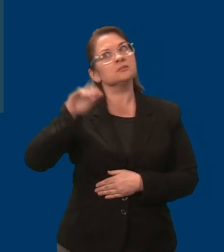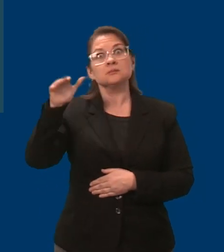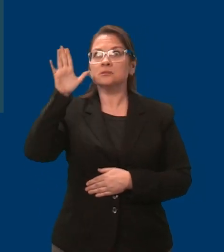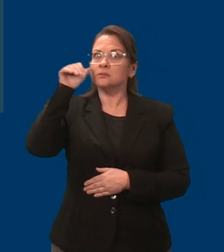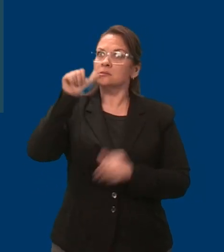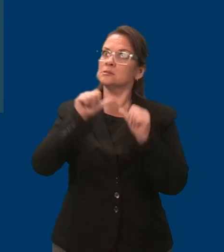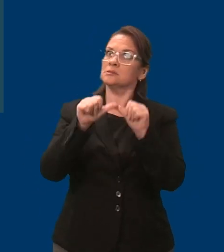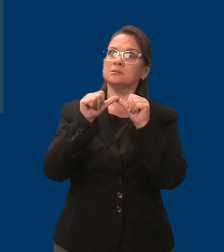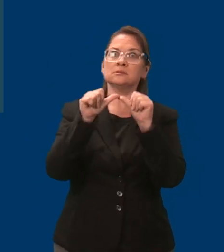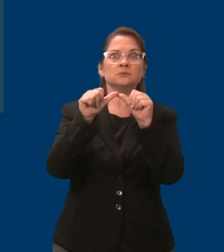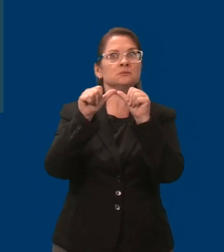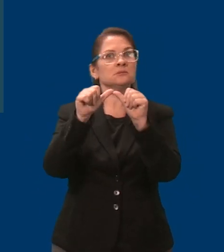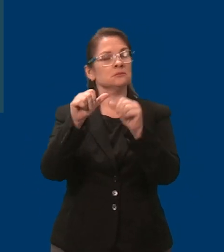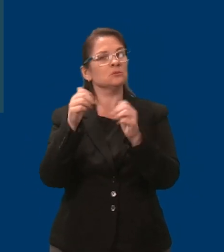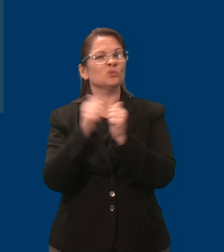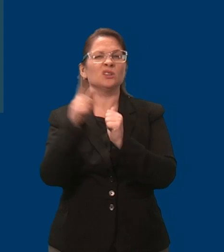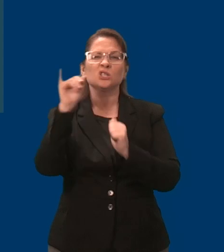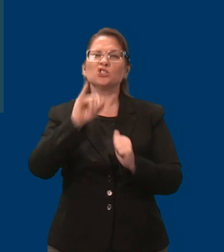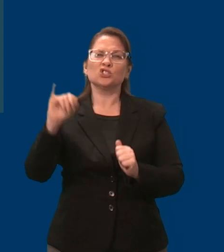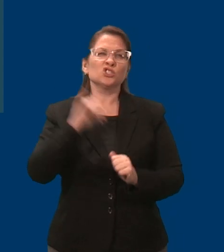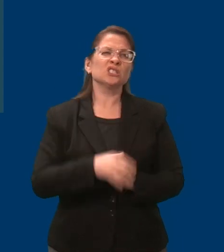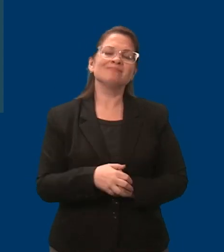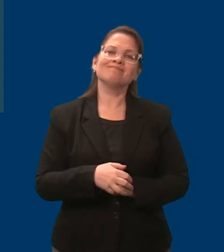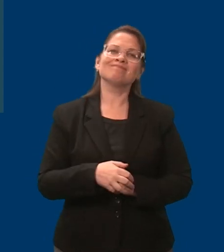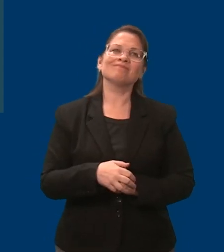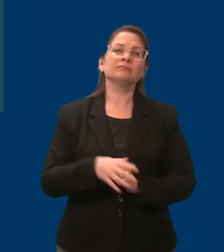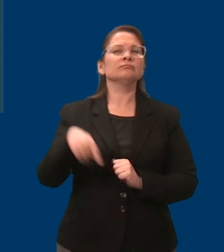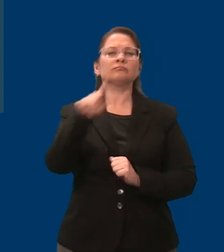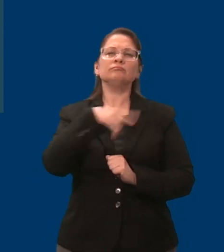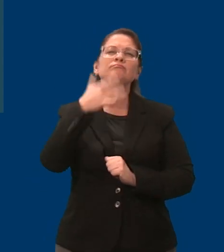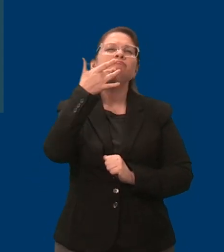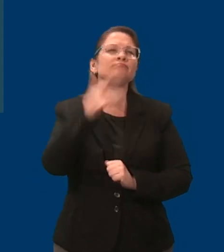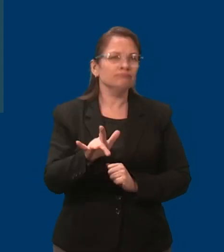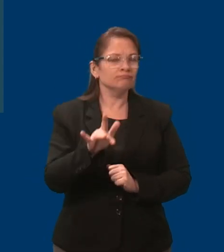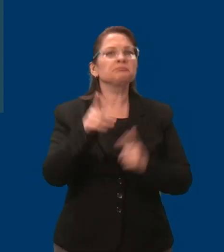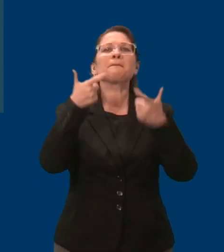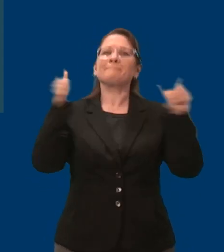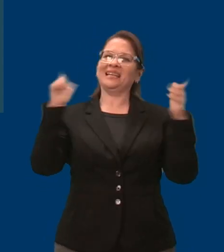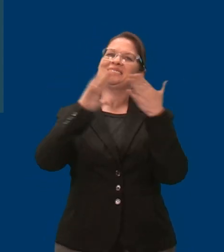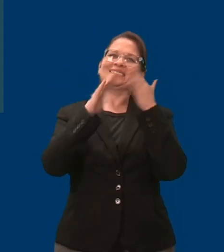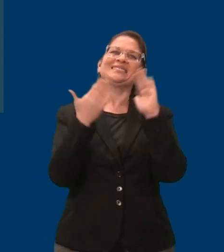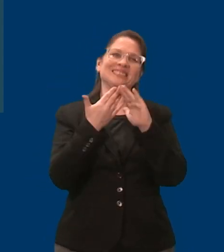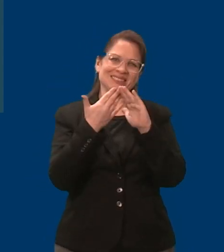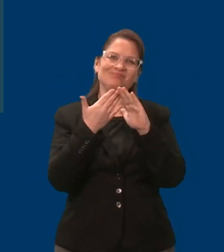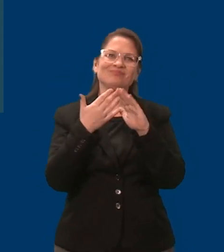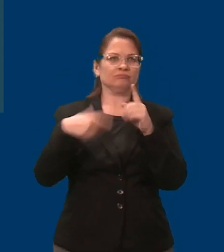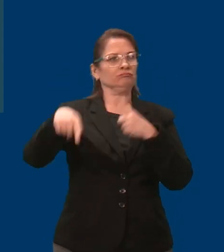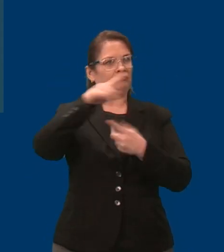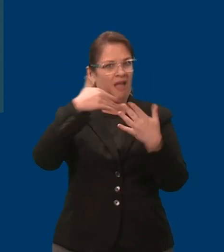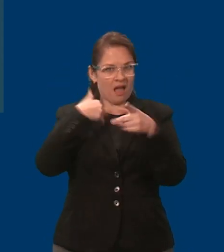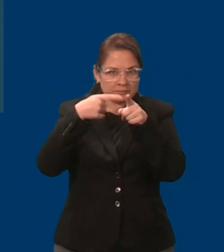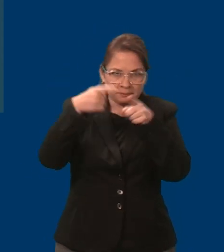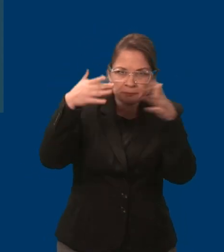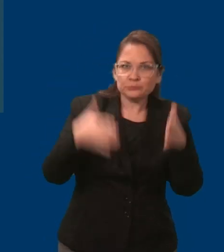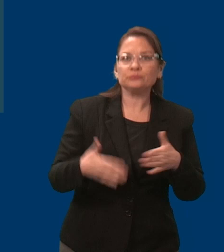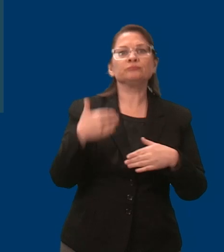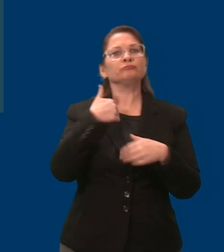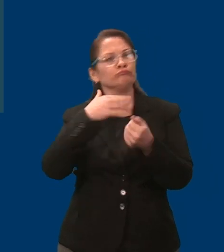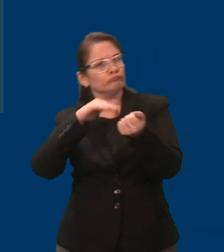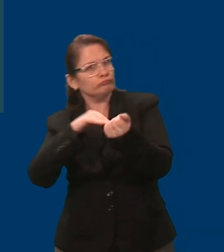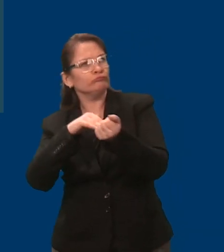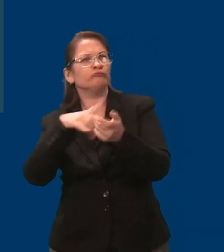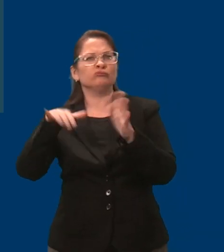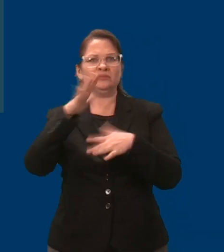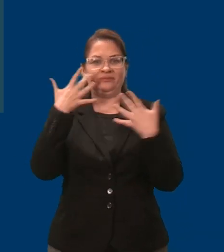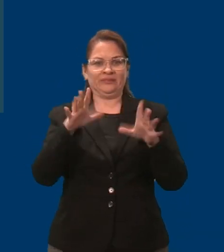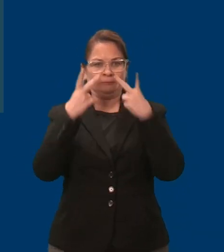facing. We were lucky that we were in a large metro area and had access to experienced doctors who had seen some other rare disease cases and